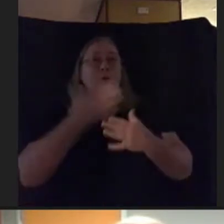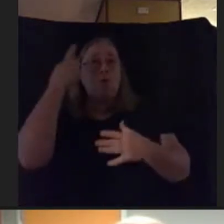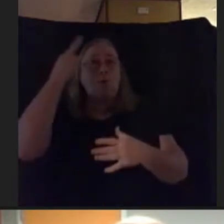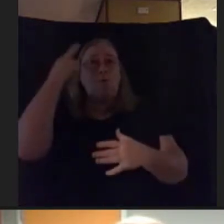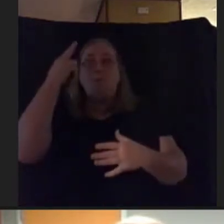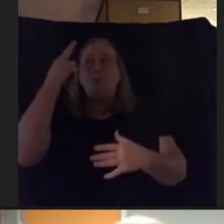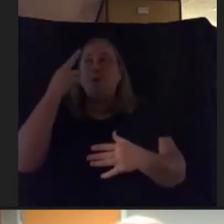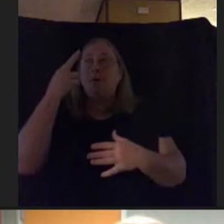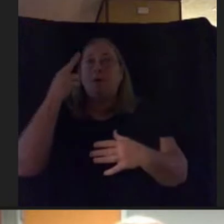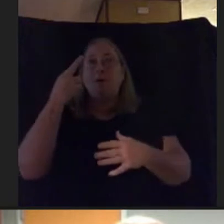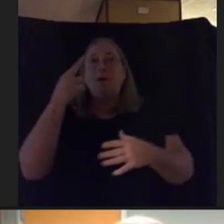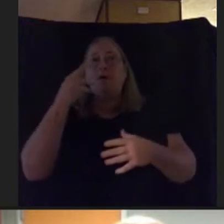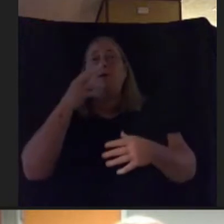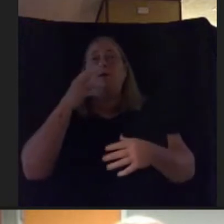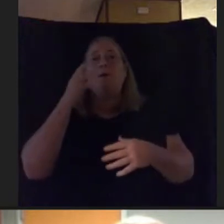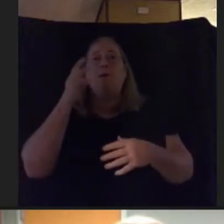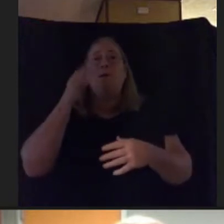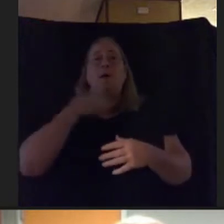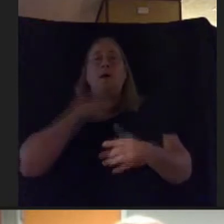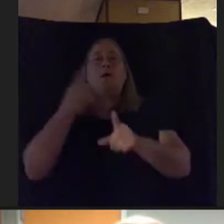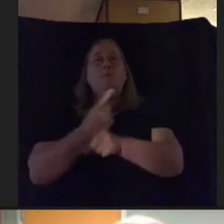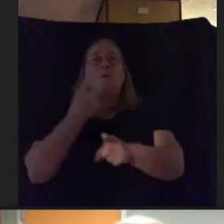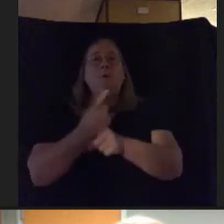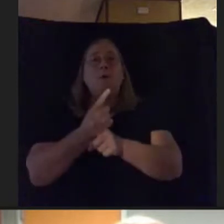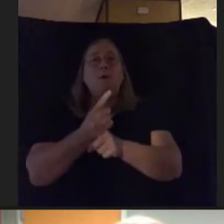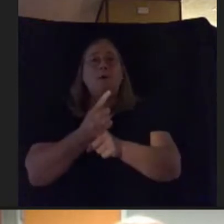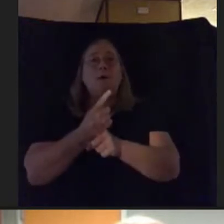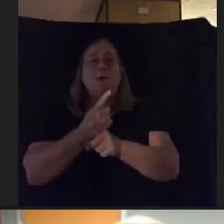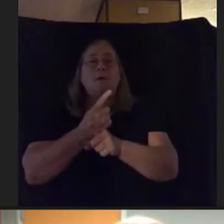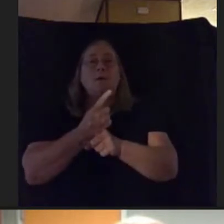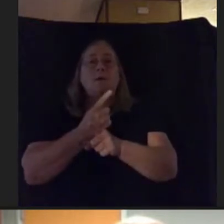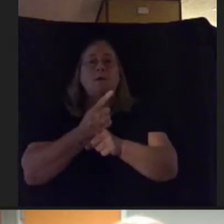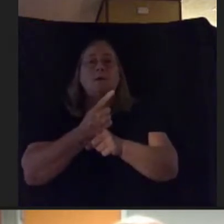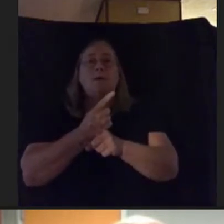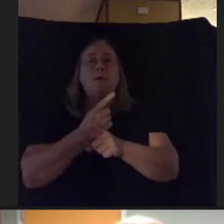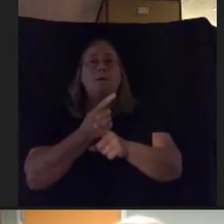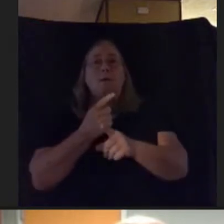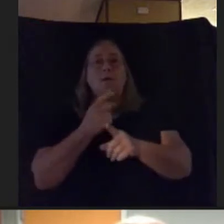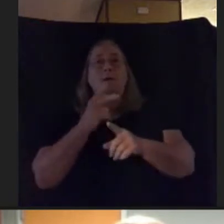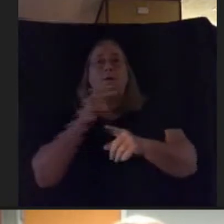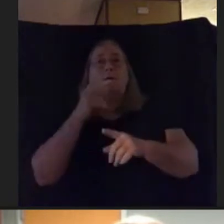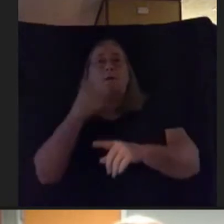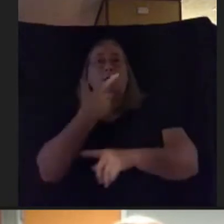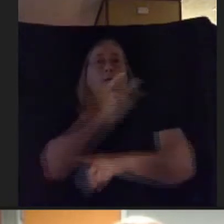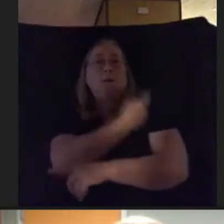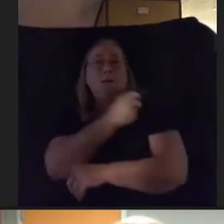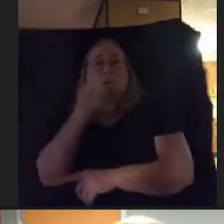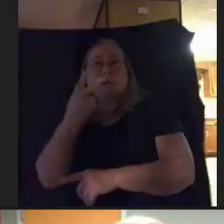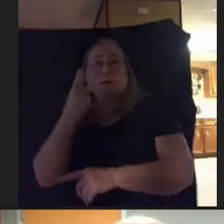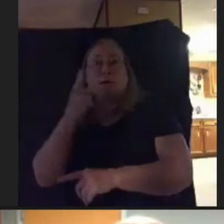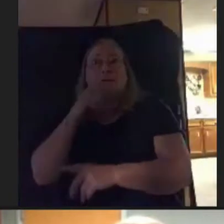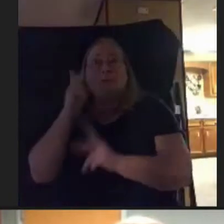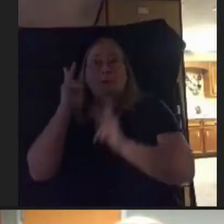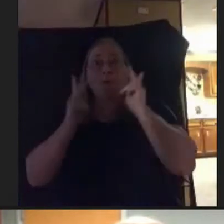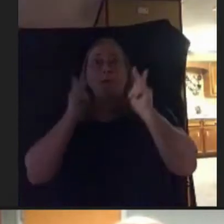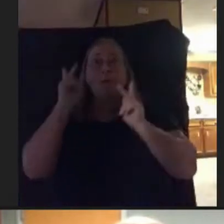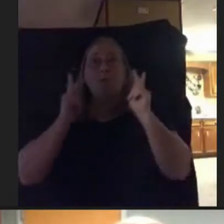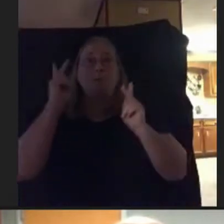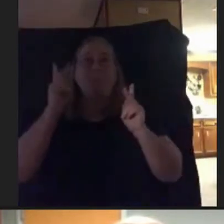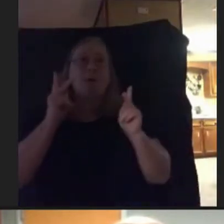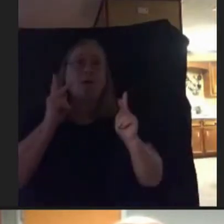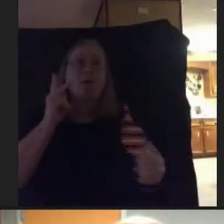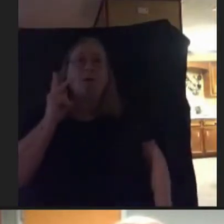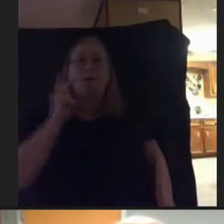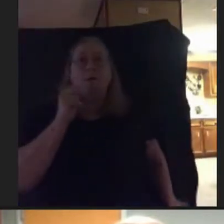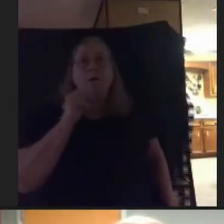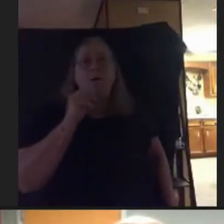logistics of making sure that we have the proper second dose in the right location for each person, it's an absolute logistic monster. But we're working